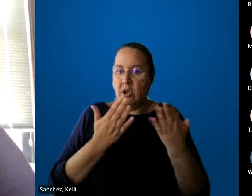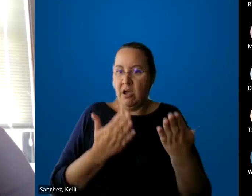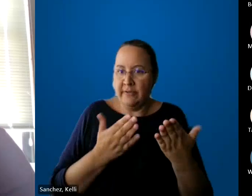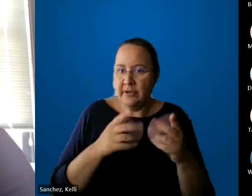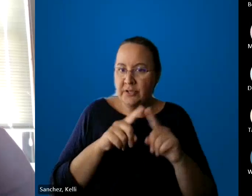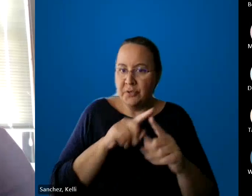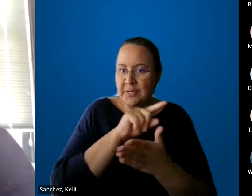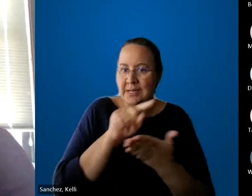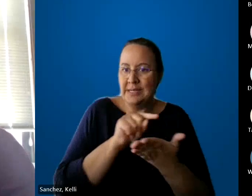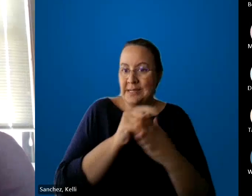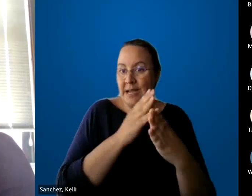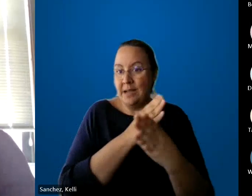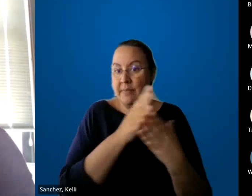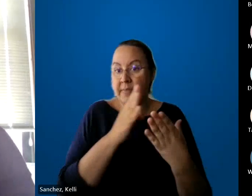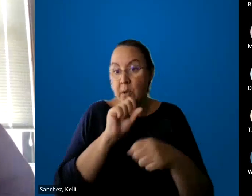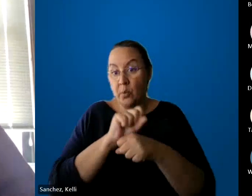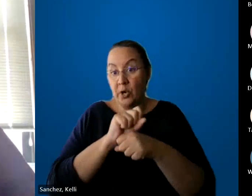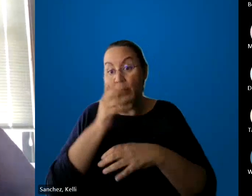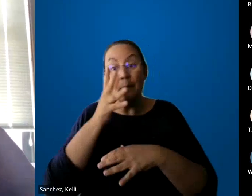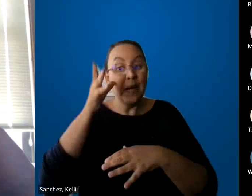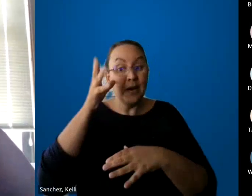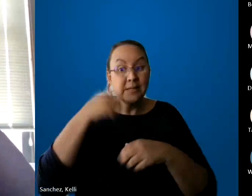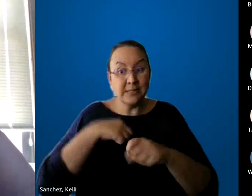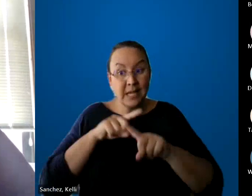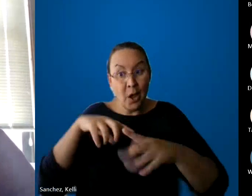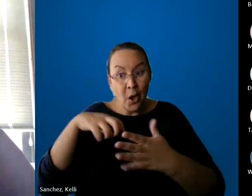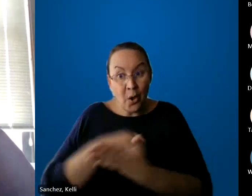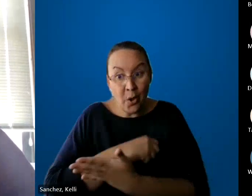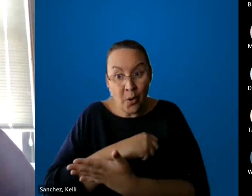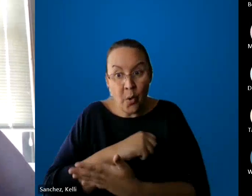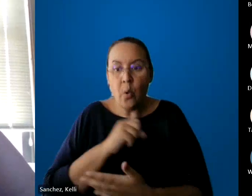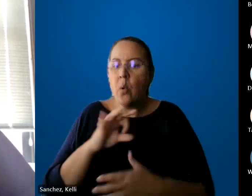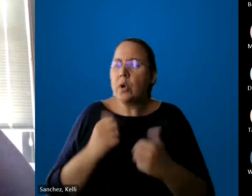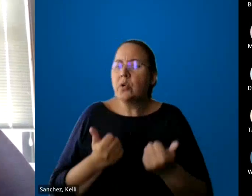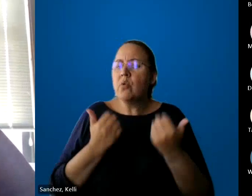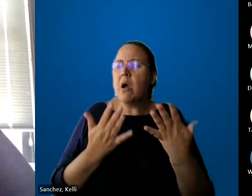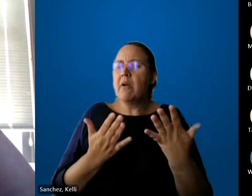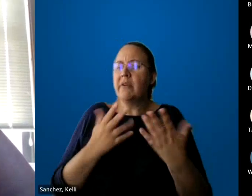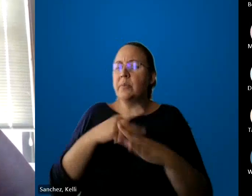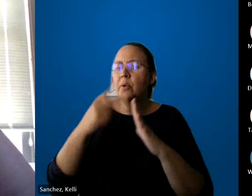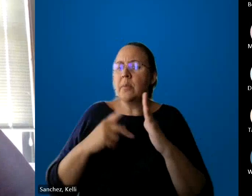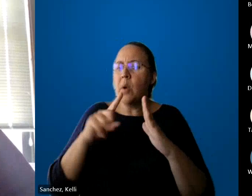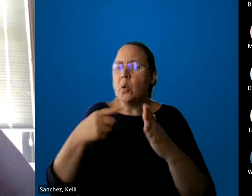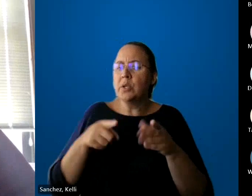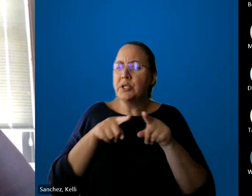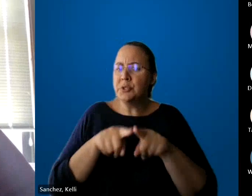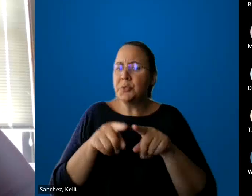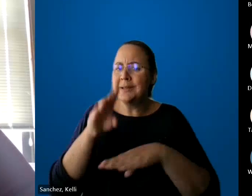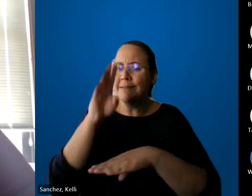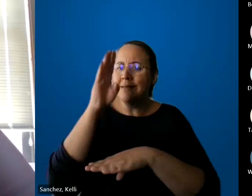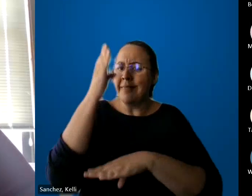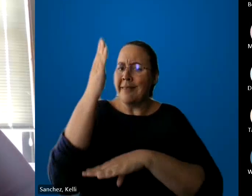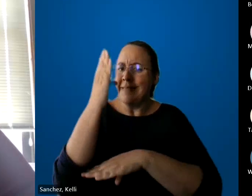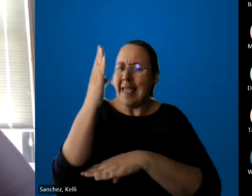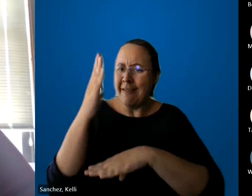time that working parents might be able to go, right? Or are you only offering services during the middle of the day when people might be at work,